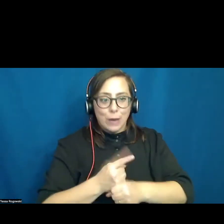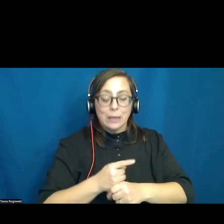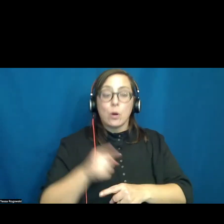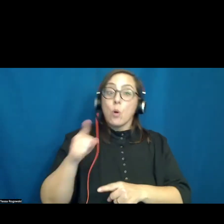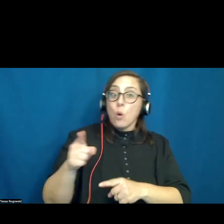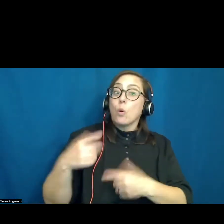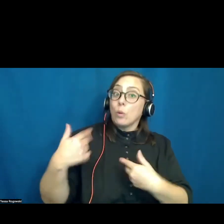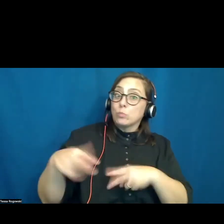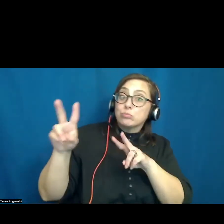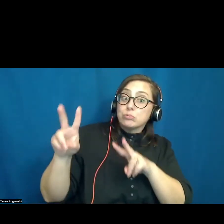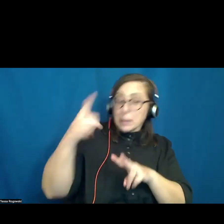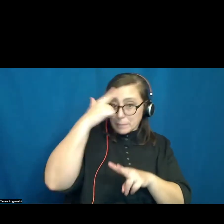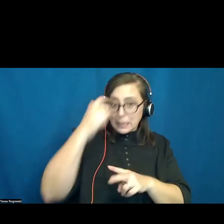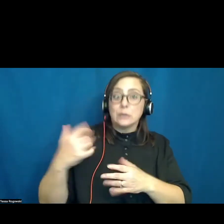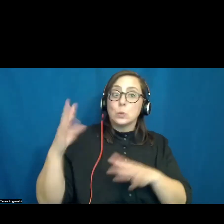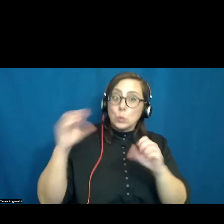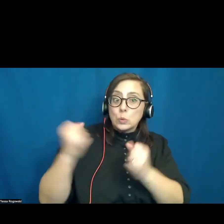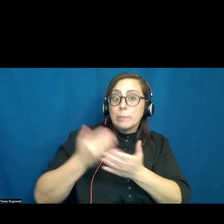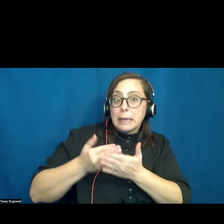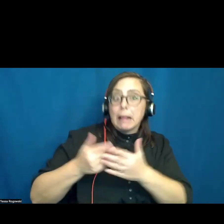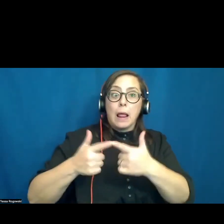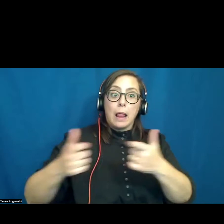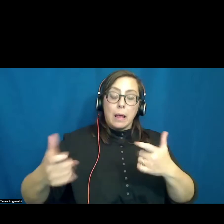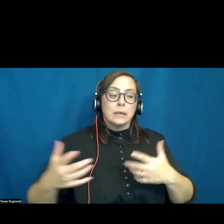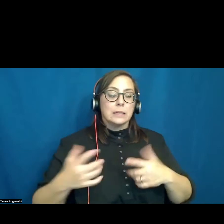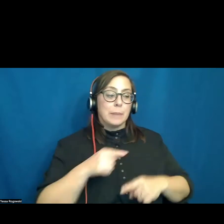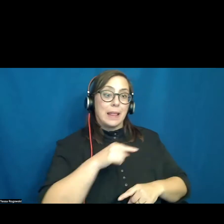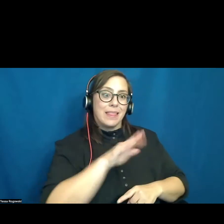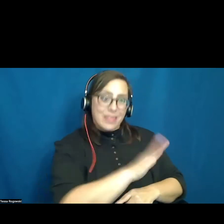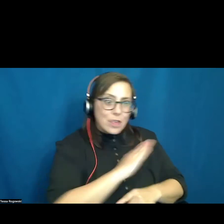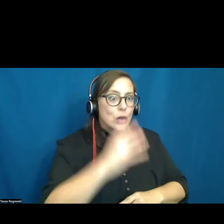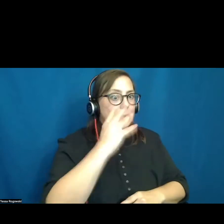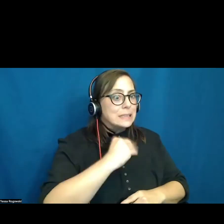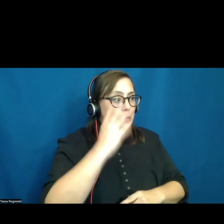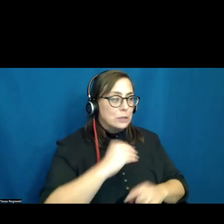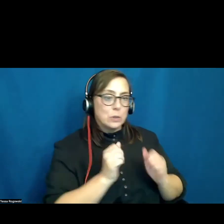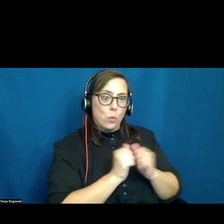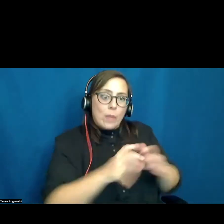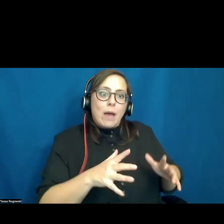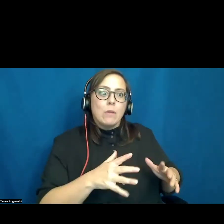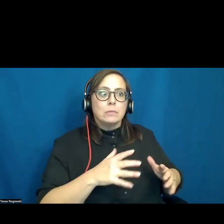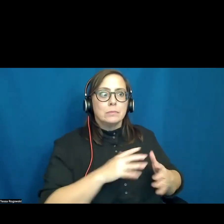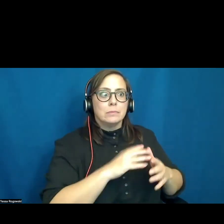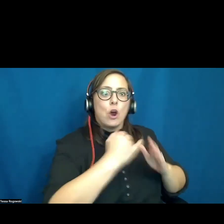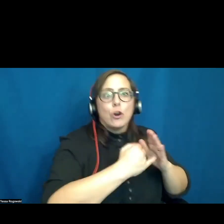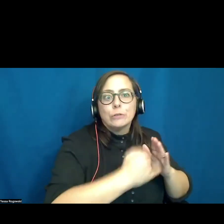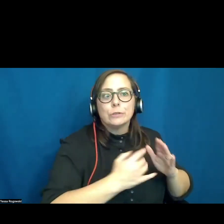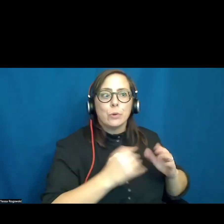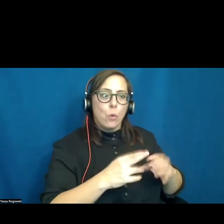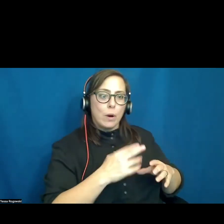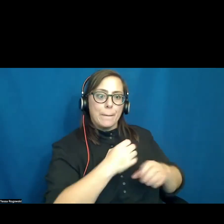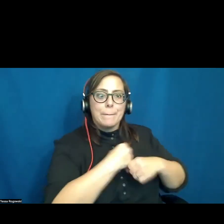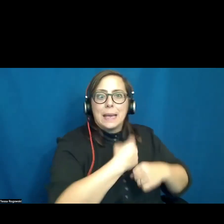And it's just like a devaluing of a person's experience and creating a kind of hierarchy of whose